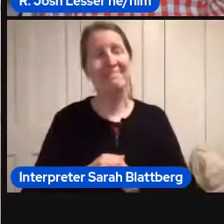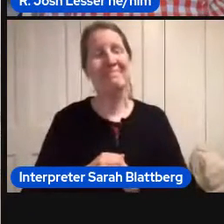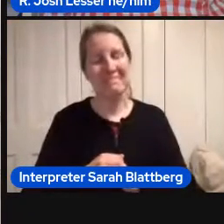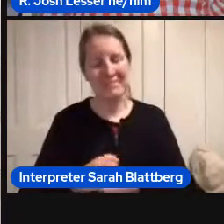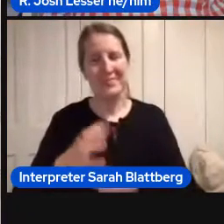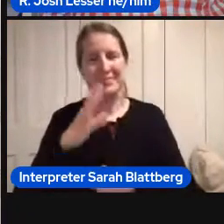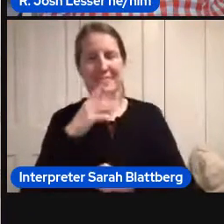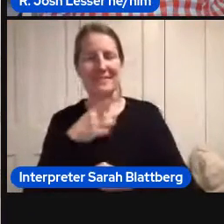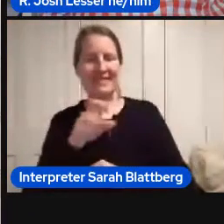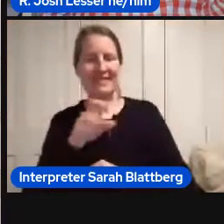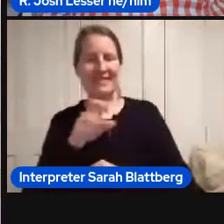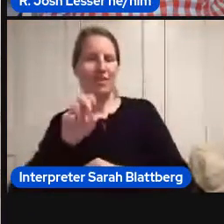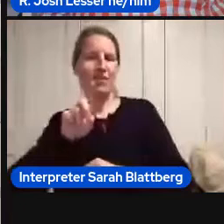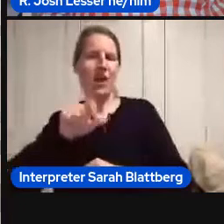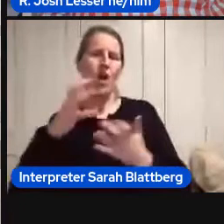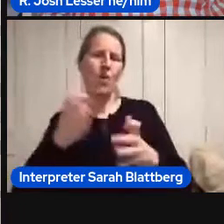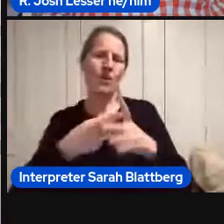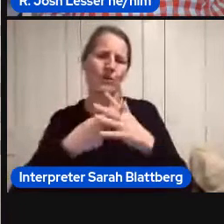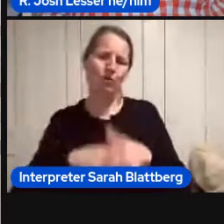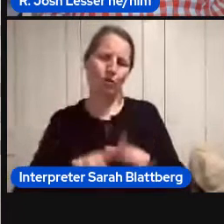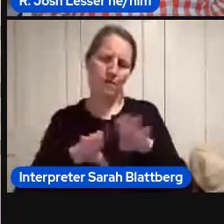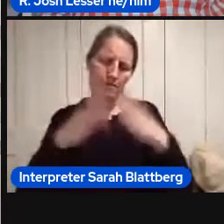So I want to start by saying that